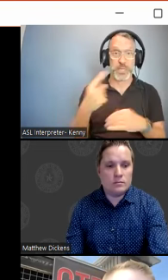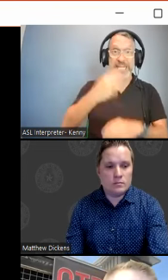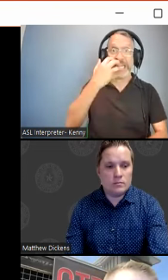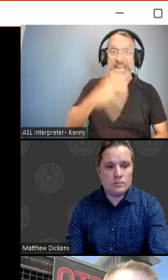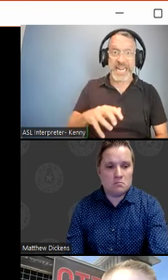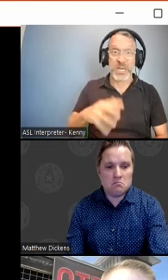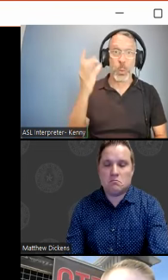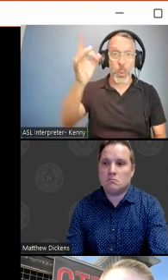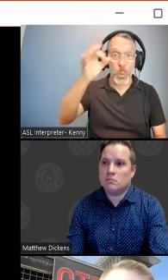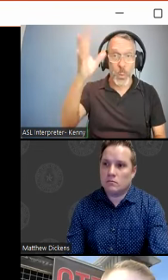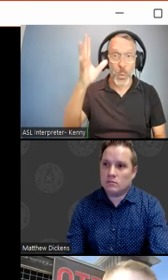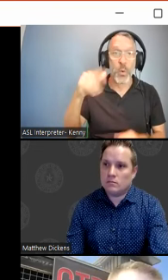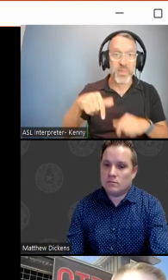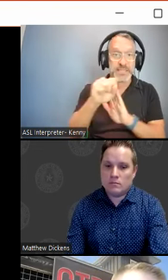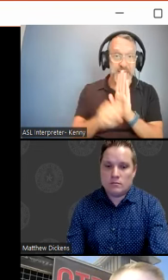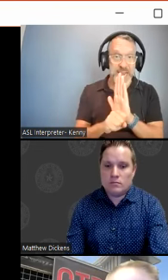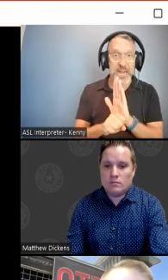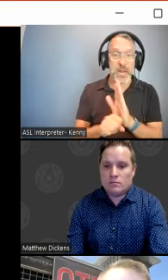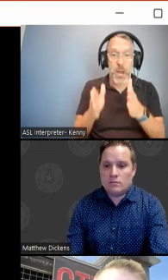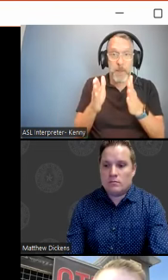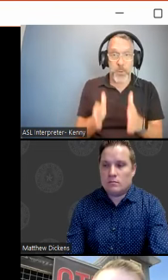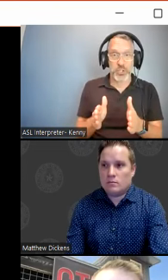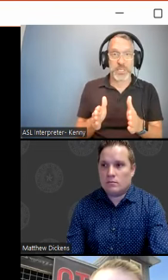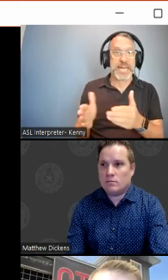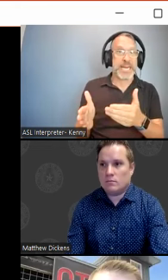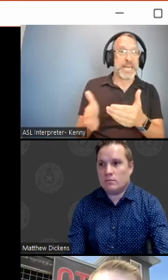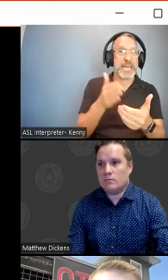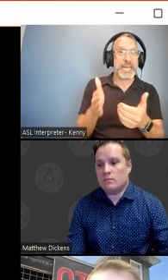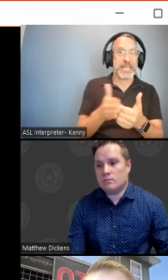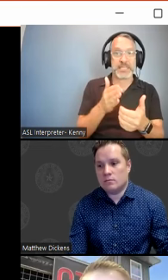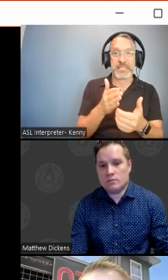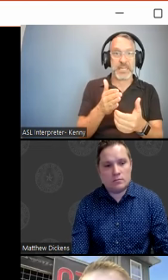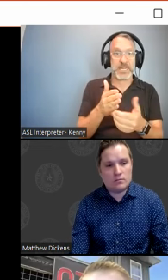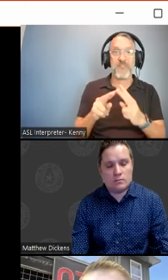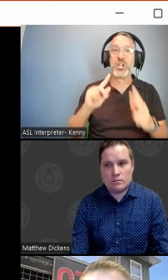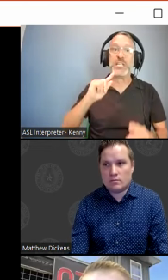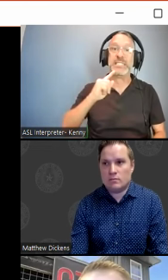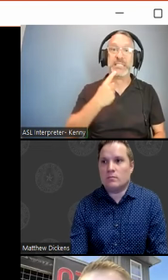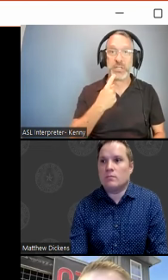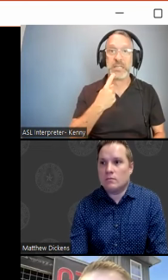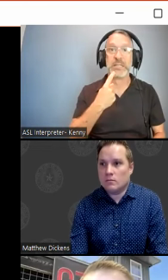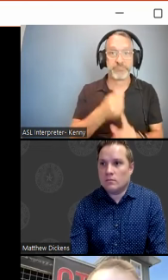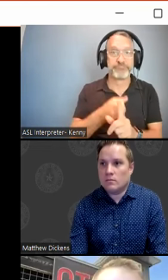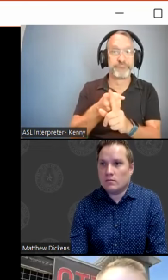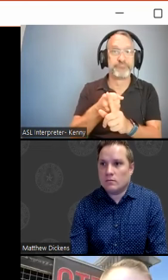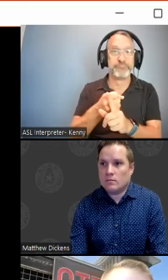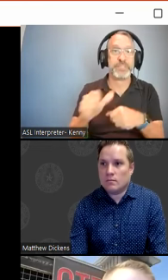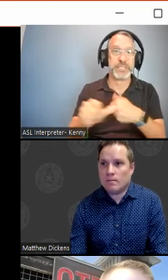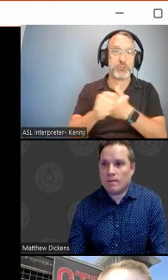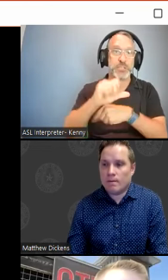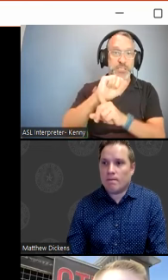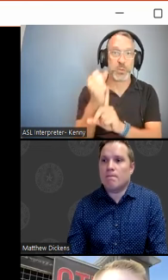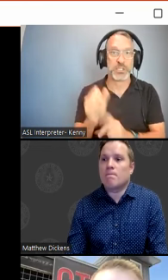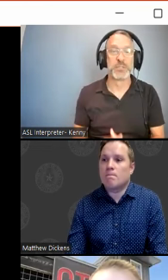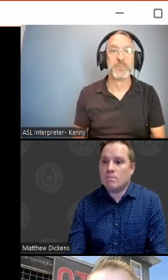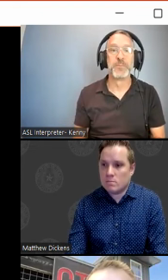having in this state, and a person can quickly end up in a very serious situation. And what most people